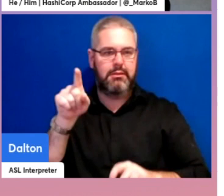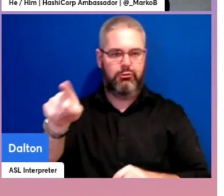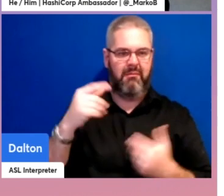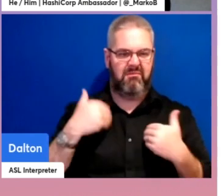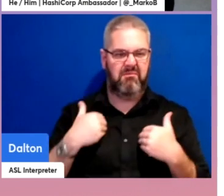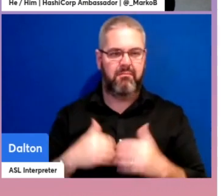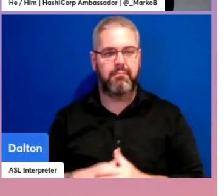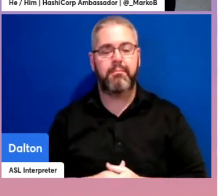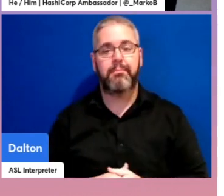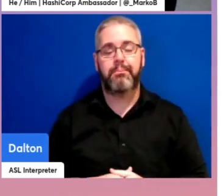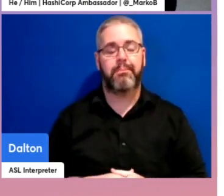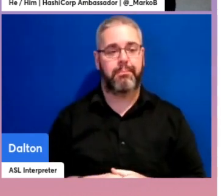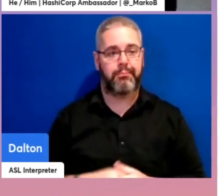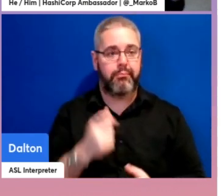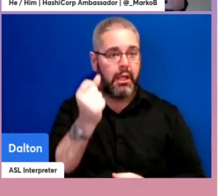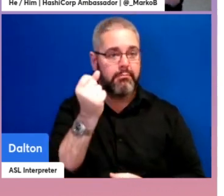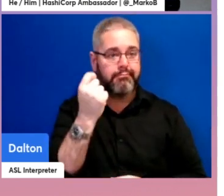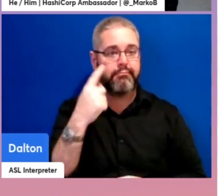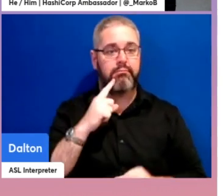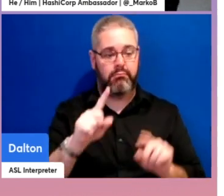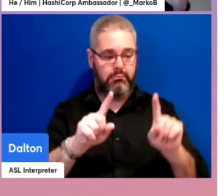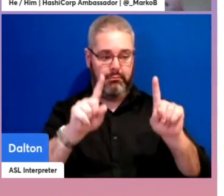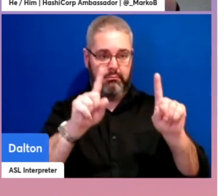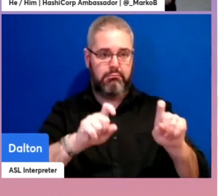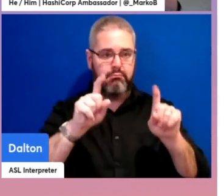The tests are